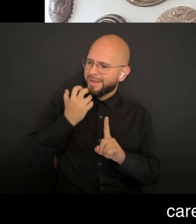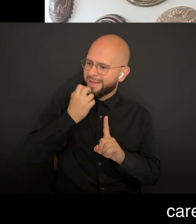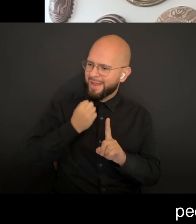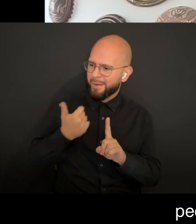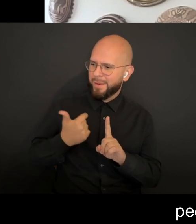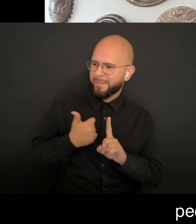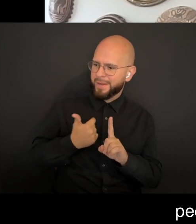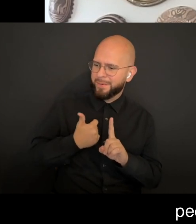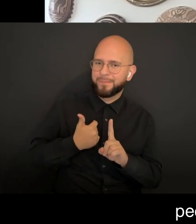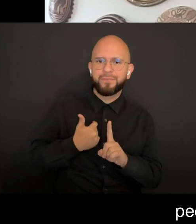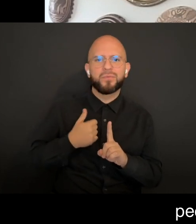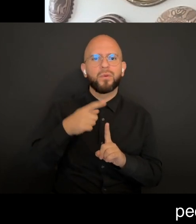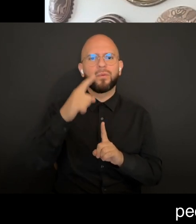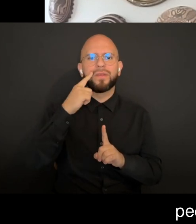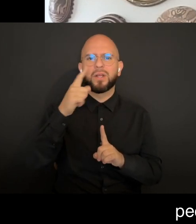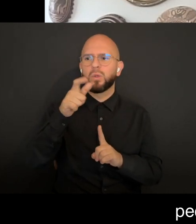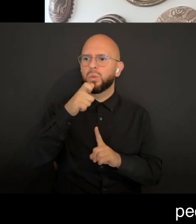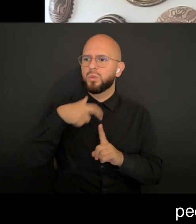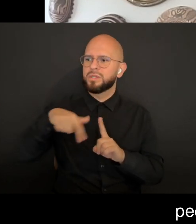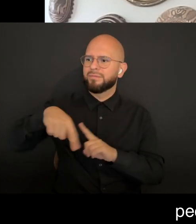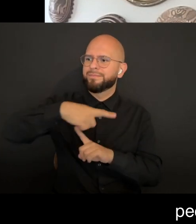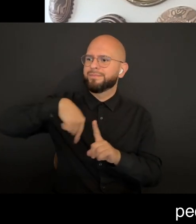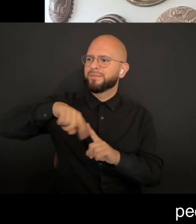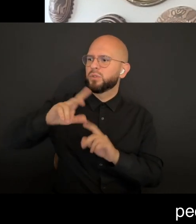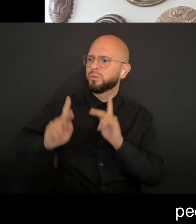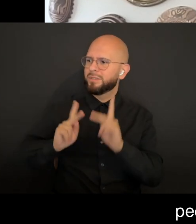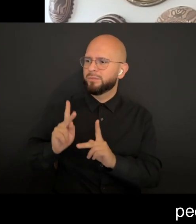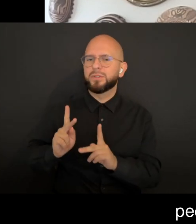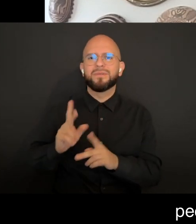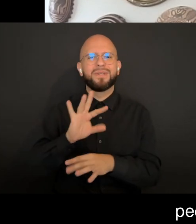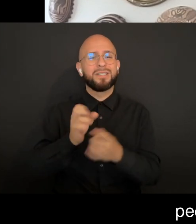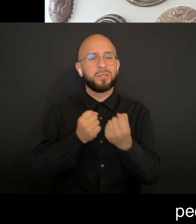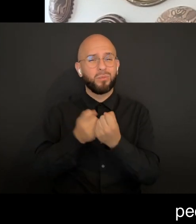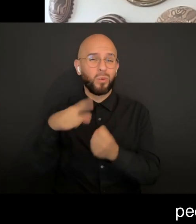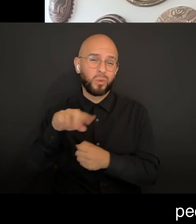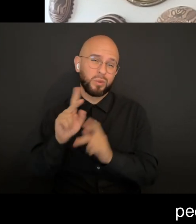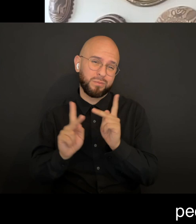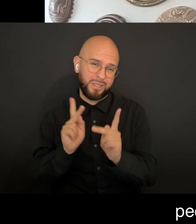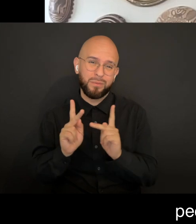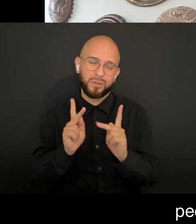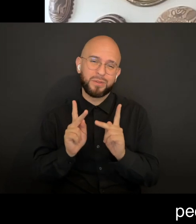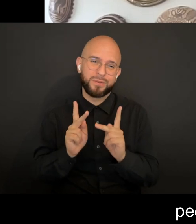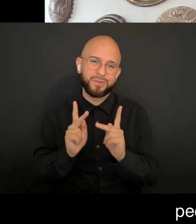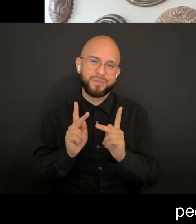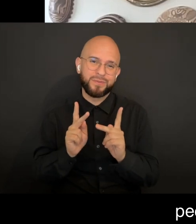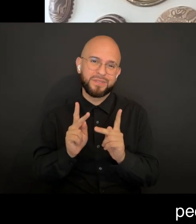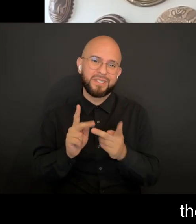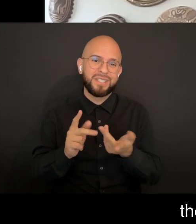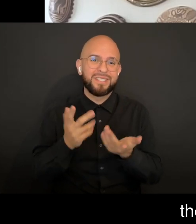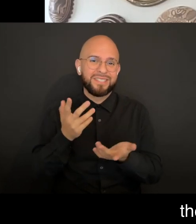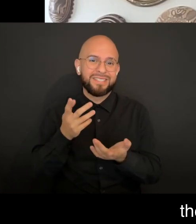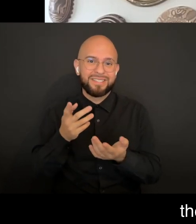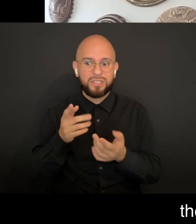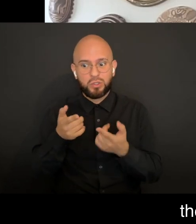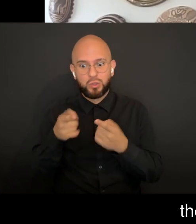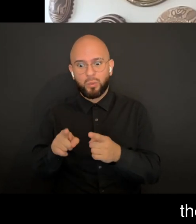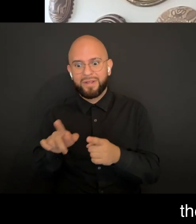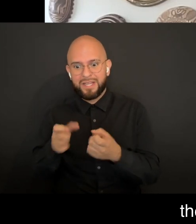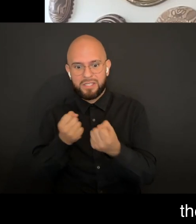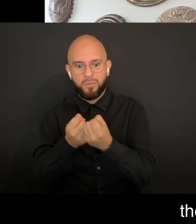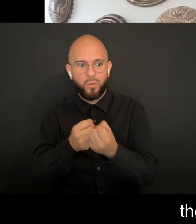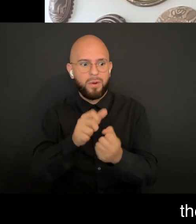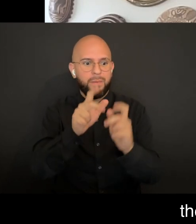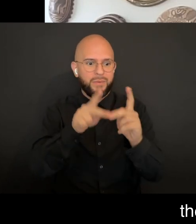trust, people we know care about us. So figure out who those people are in your setting and support those people as